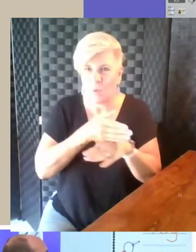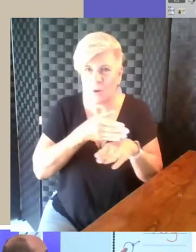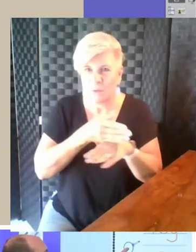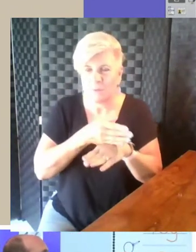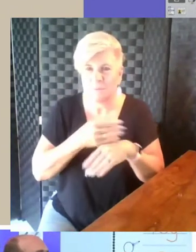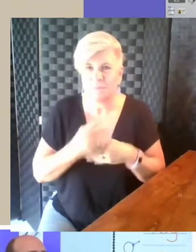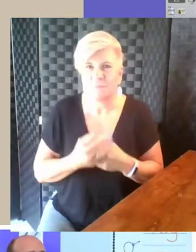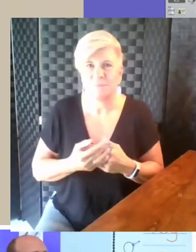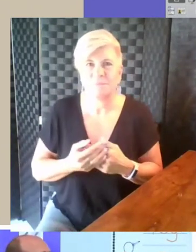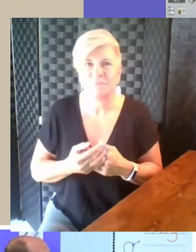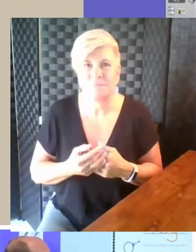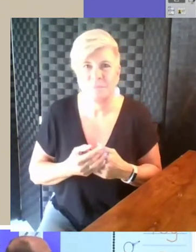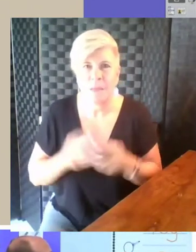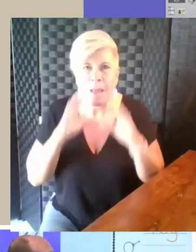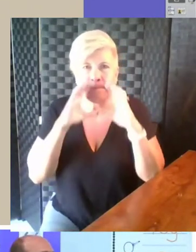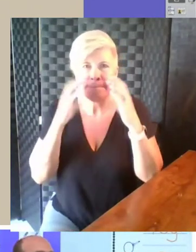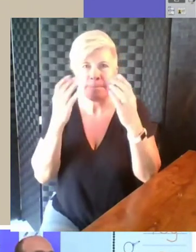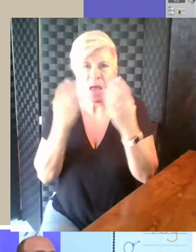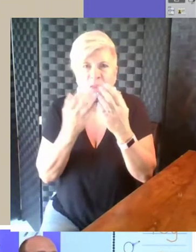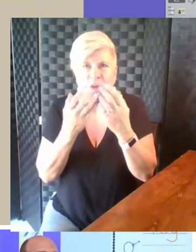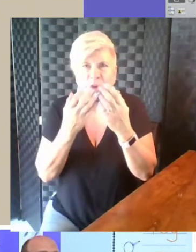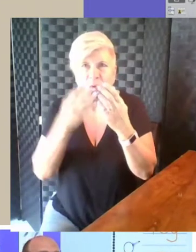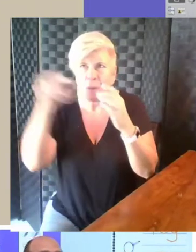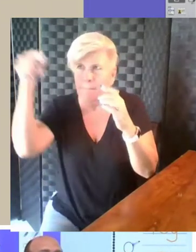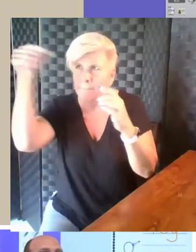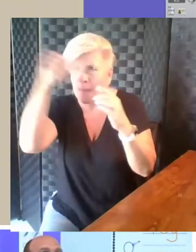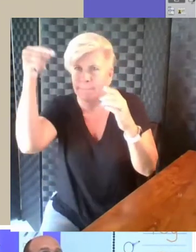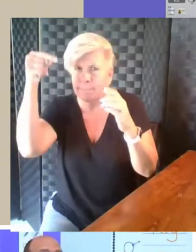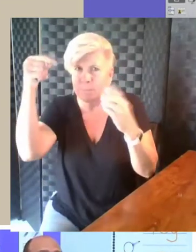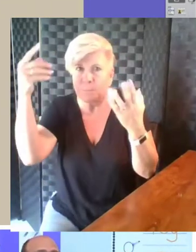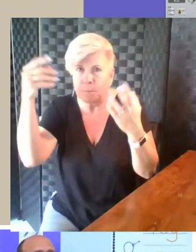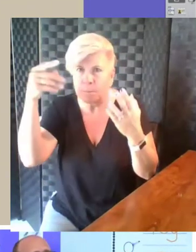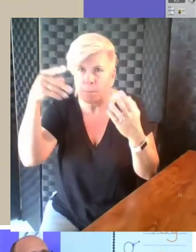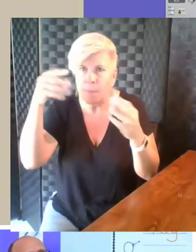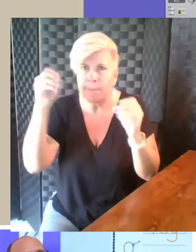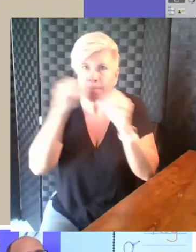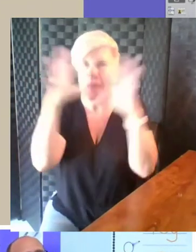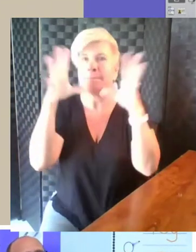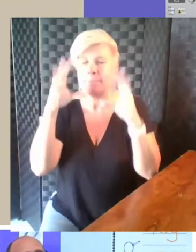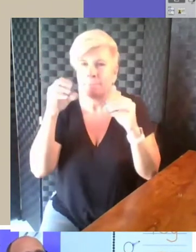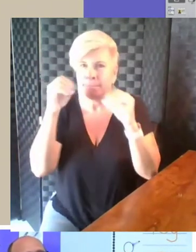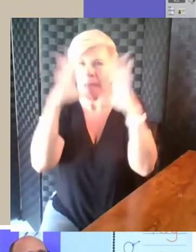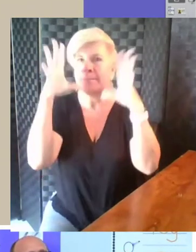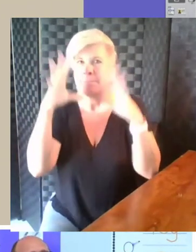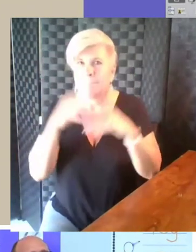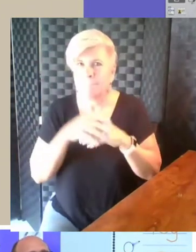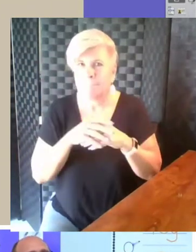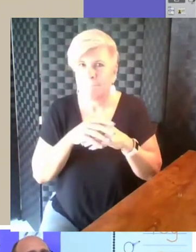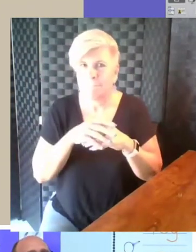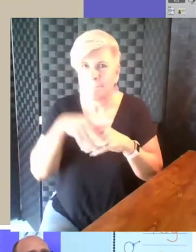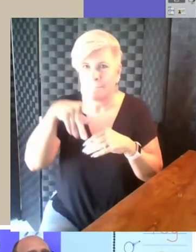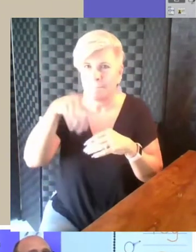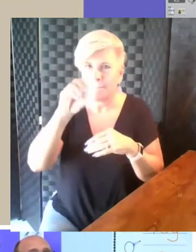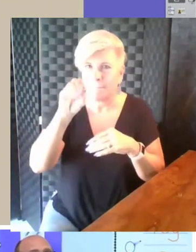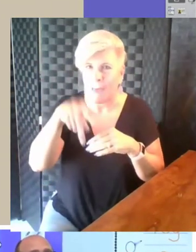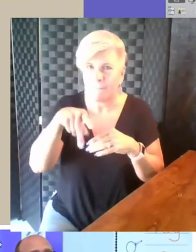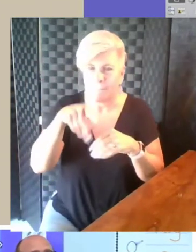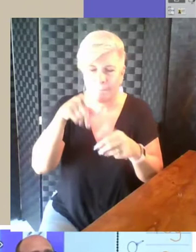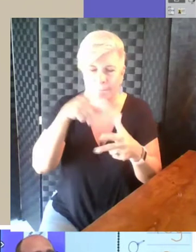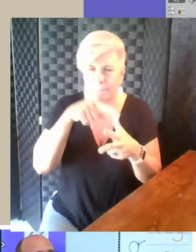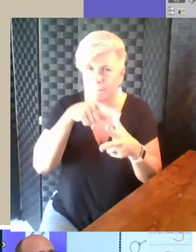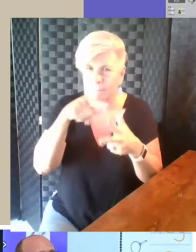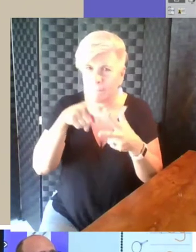This balloon, someone's got a little pin, they're going to stab it and it's going to go pop. What consonants do you hear in